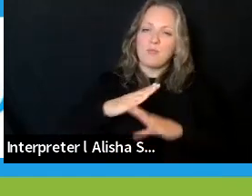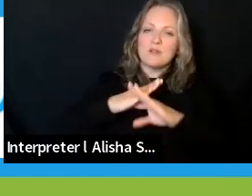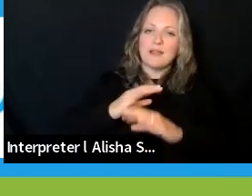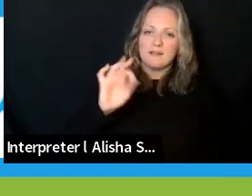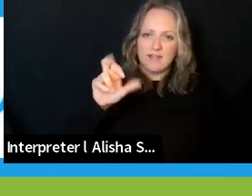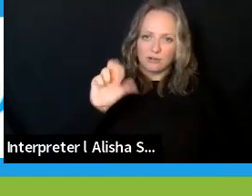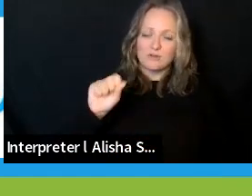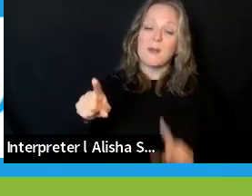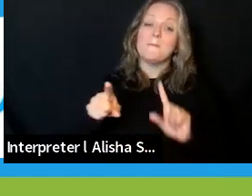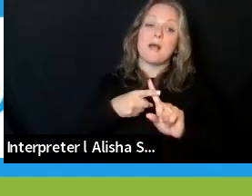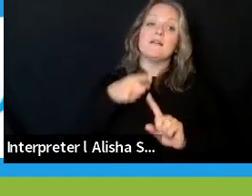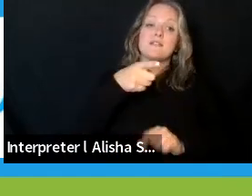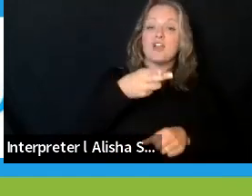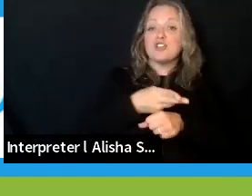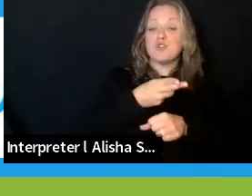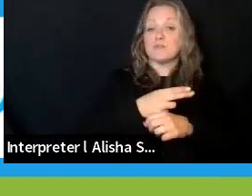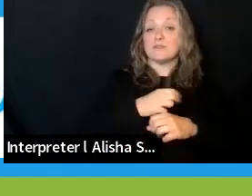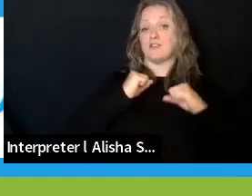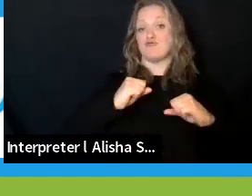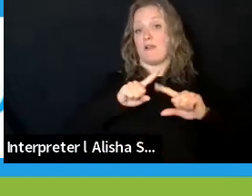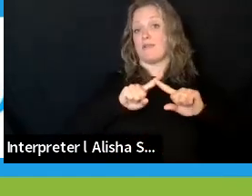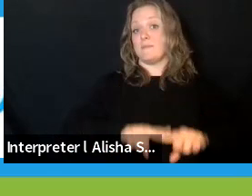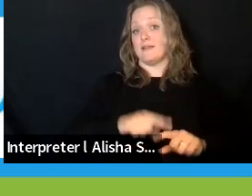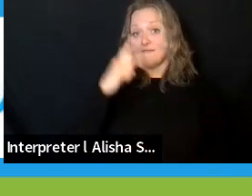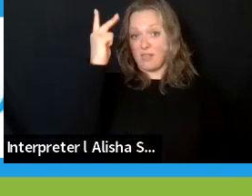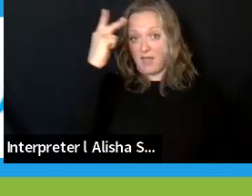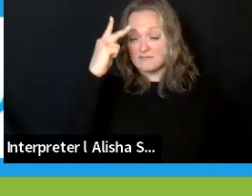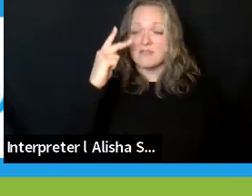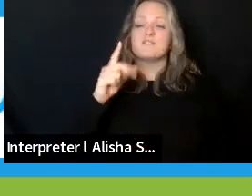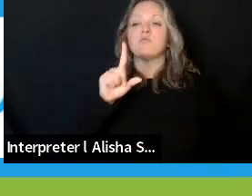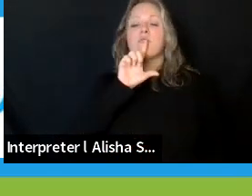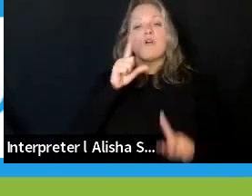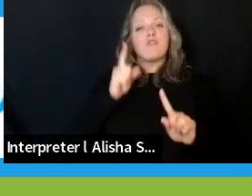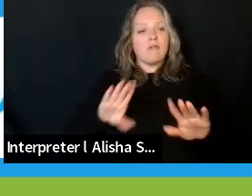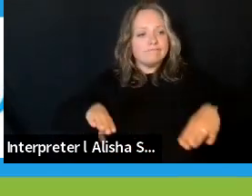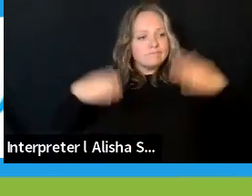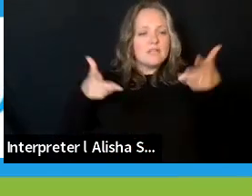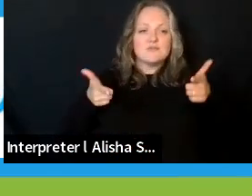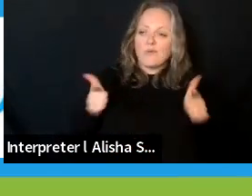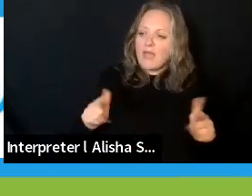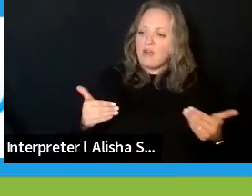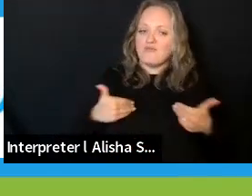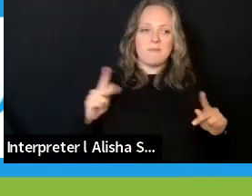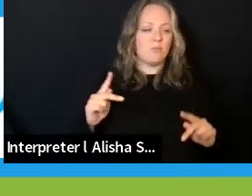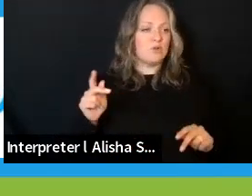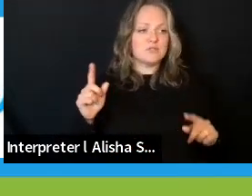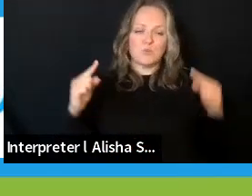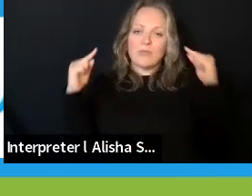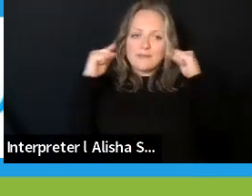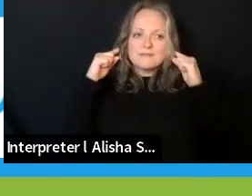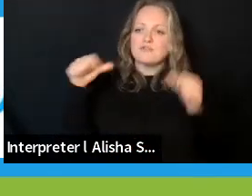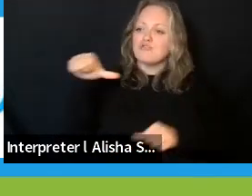philosophy. So again, this is an opportunity for youth to listen to one another and learn from one another in a supportive environment.